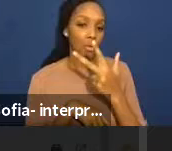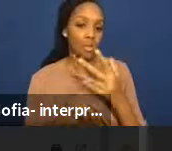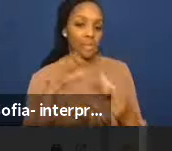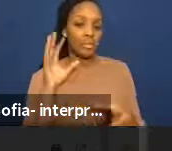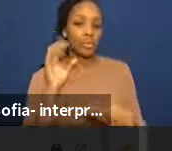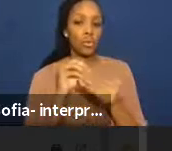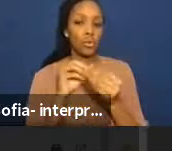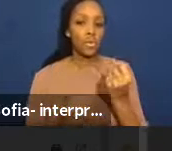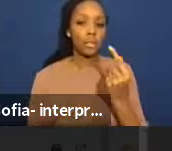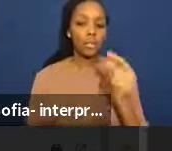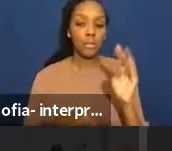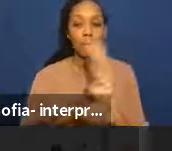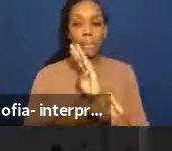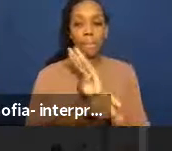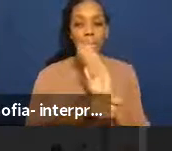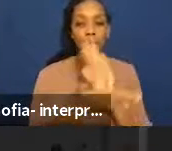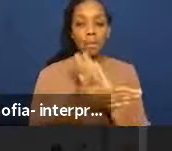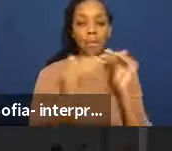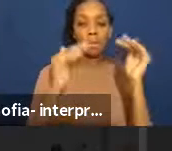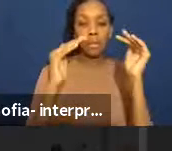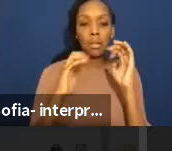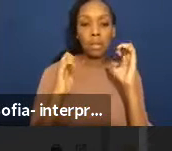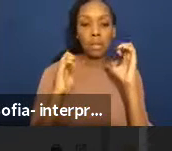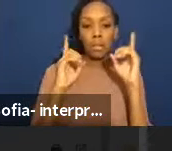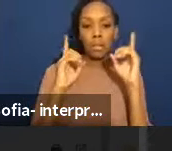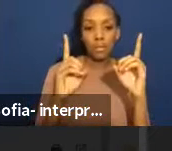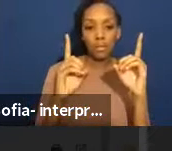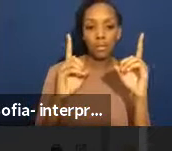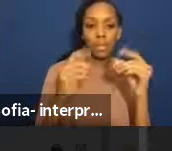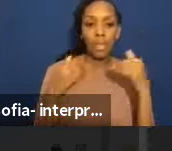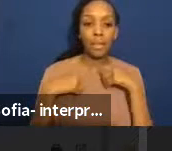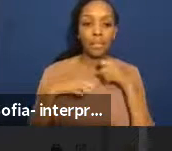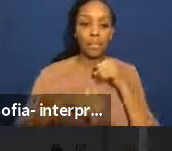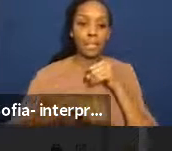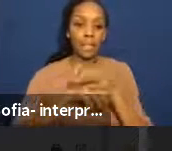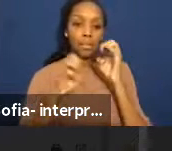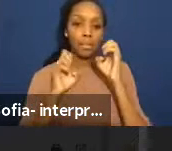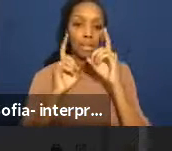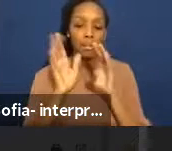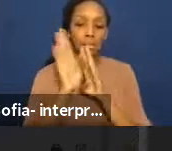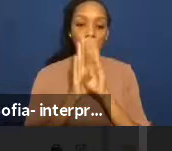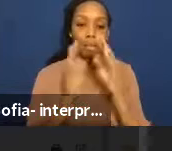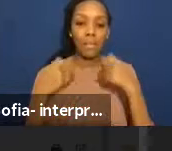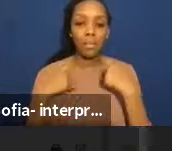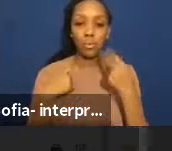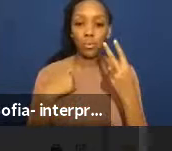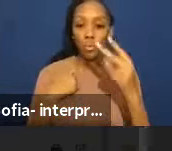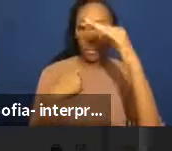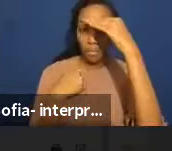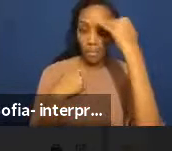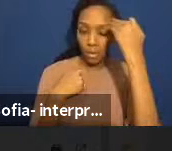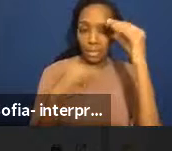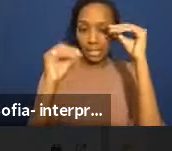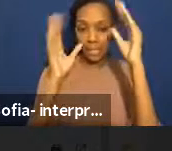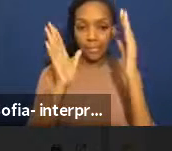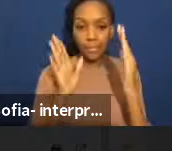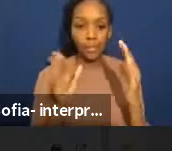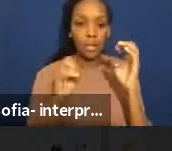School. And education, there's counseling and education development is 2. Education leadership